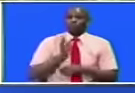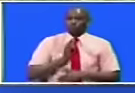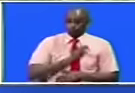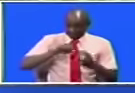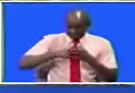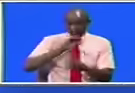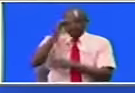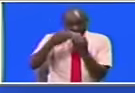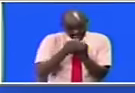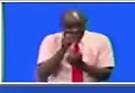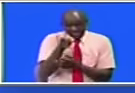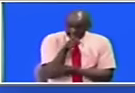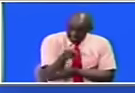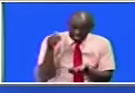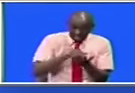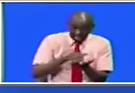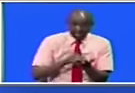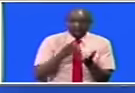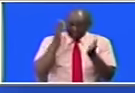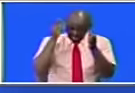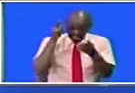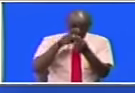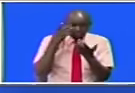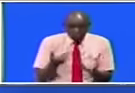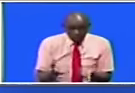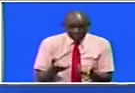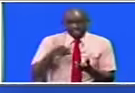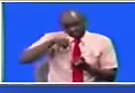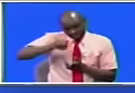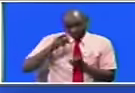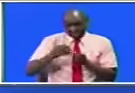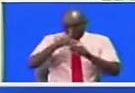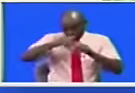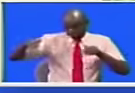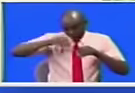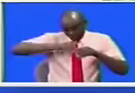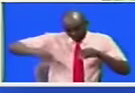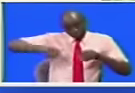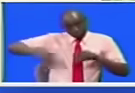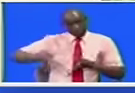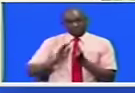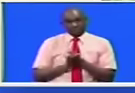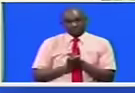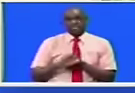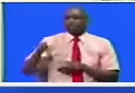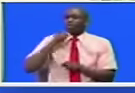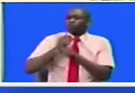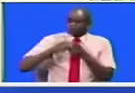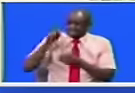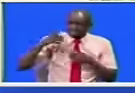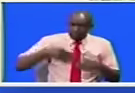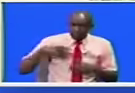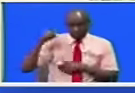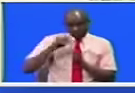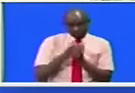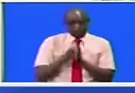of the scheme with an aim of reinstating the FAO irrigation system. What we have done, because these people are coming from background